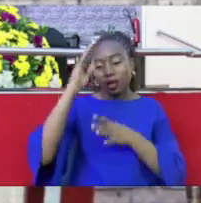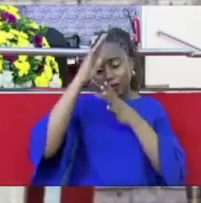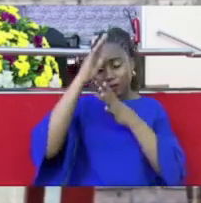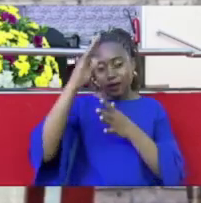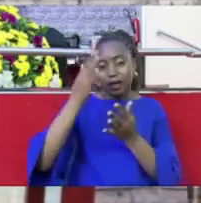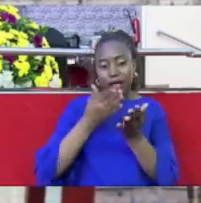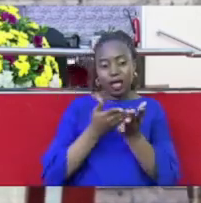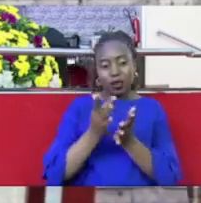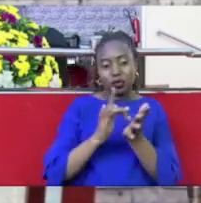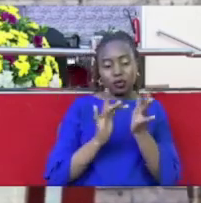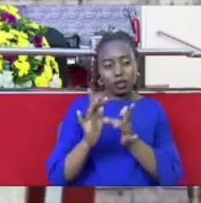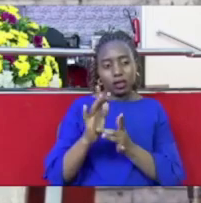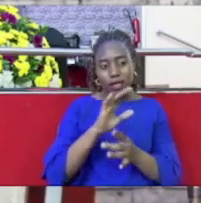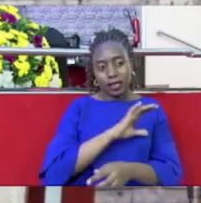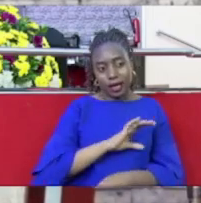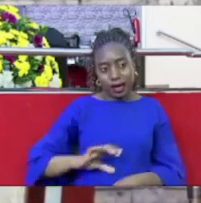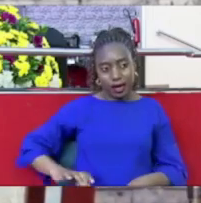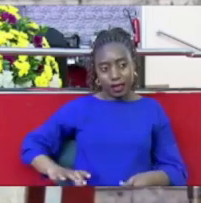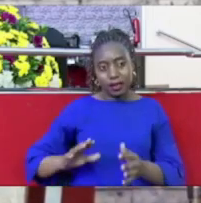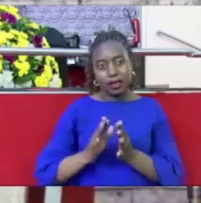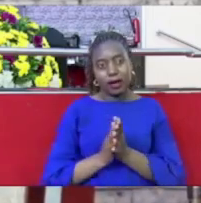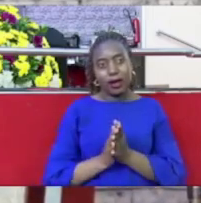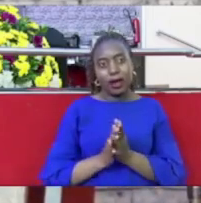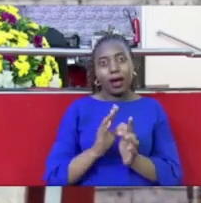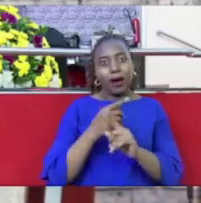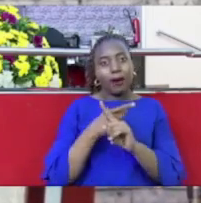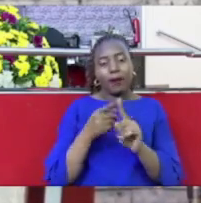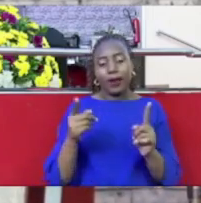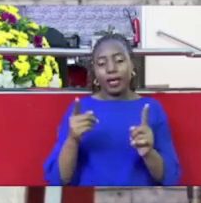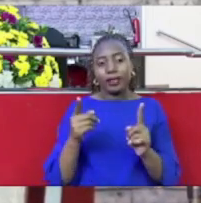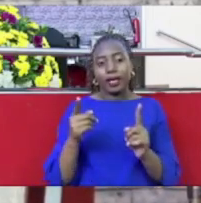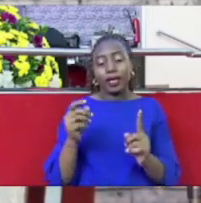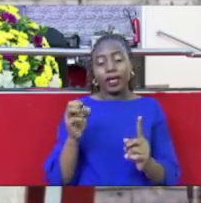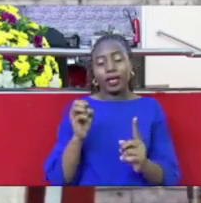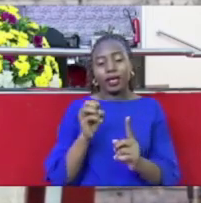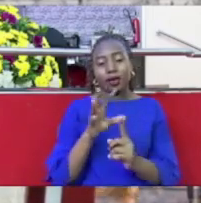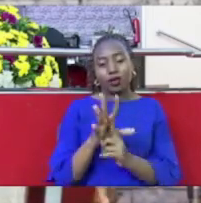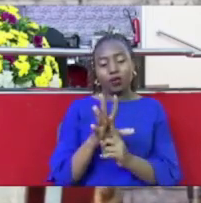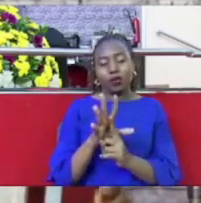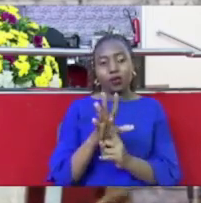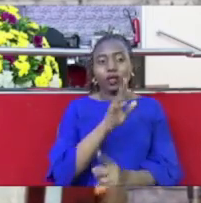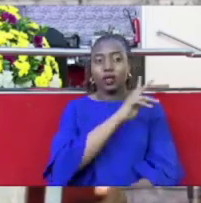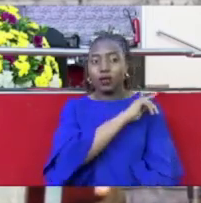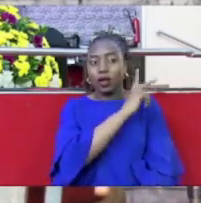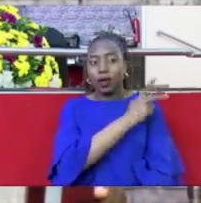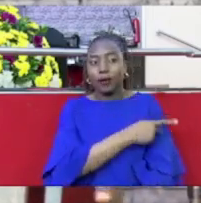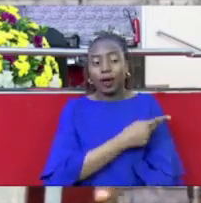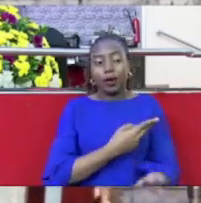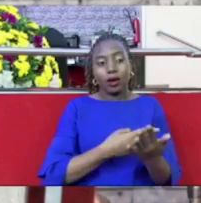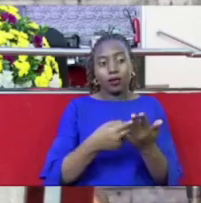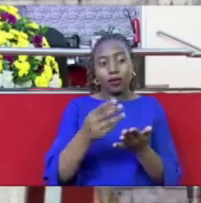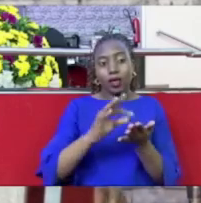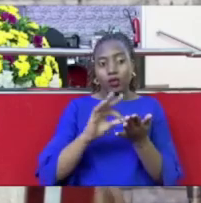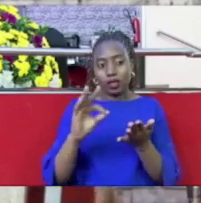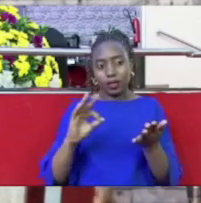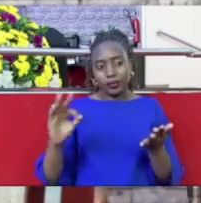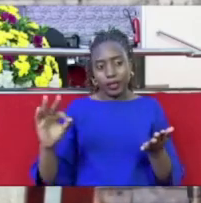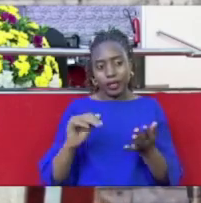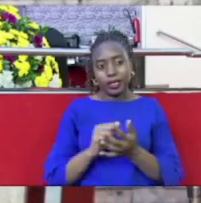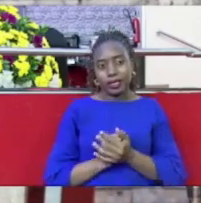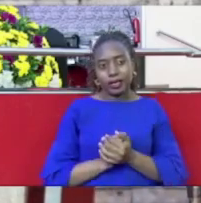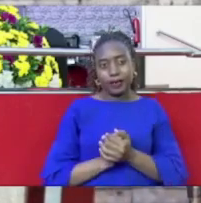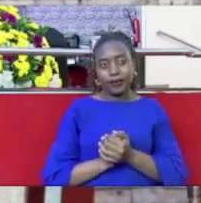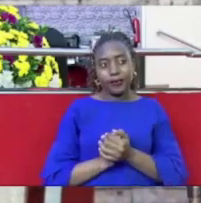kuongea na Baba kupitia Yesu Kristo. But in the influence of the power of the Holy Spirit. Lakini kupitia ushawishi wa